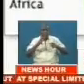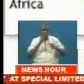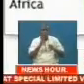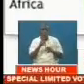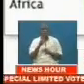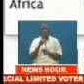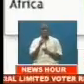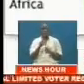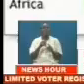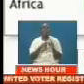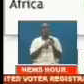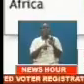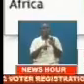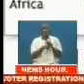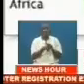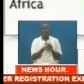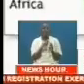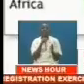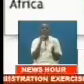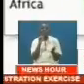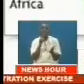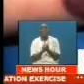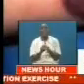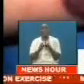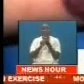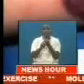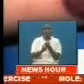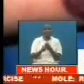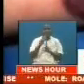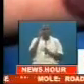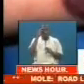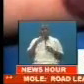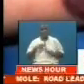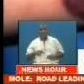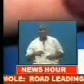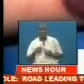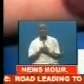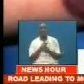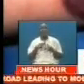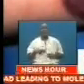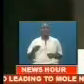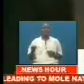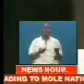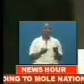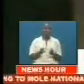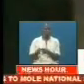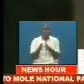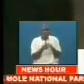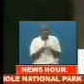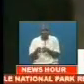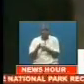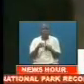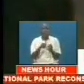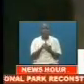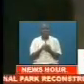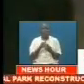proved negative. This notwithstanding, partners including the Health Ministry and the Ghana Health Service have met concerned parties